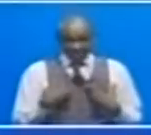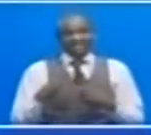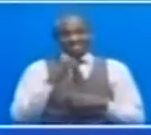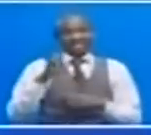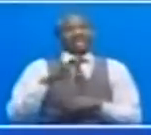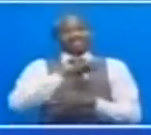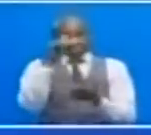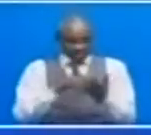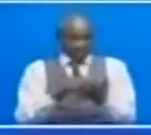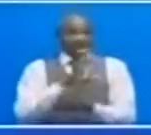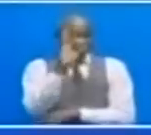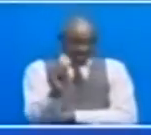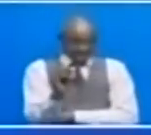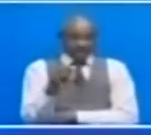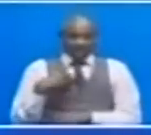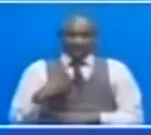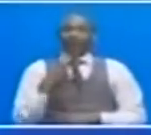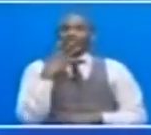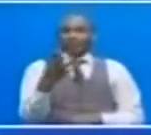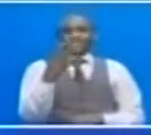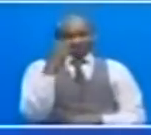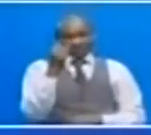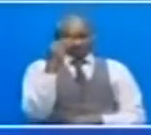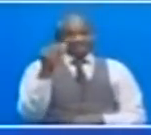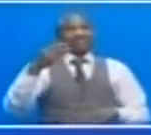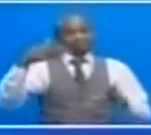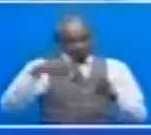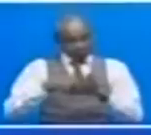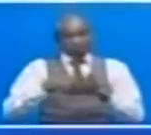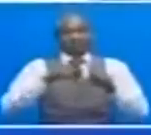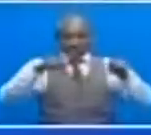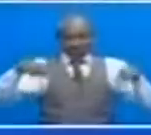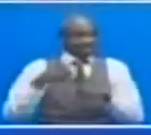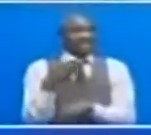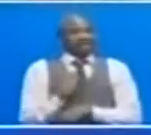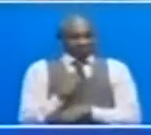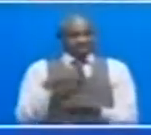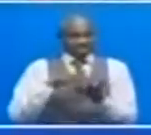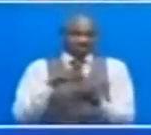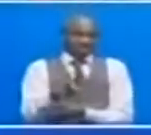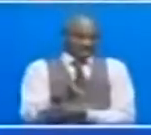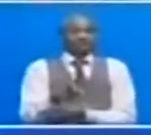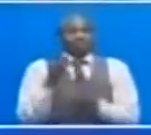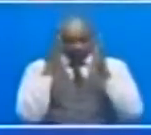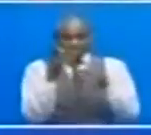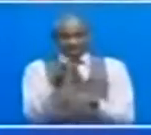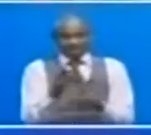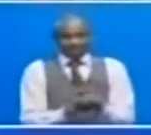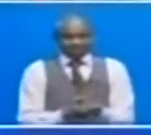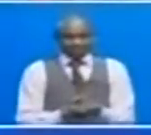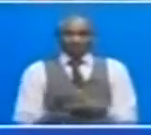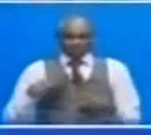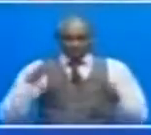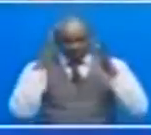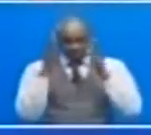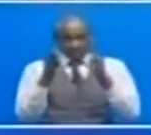Central Africa we have over 450 service stations, so the focus was on that aspect. Yes. We are very much